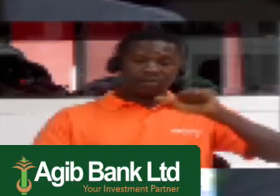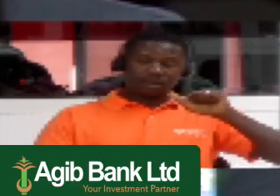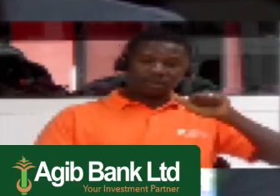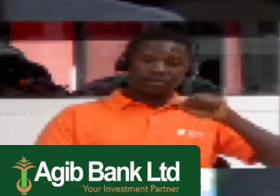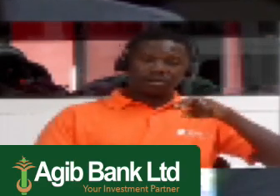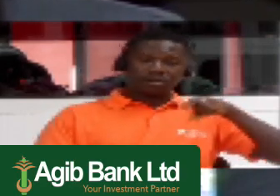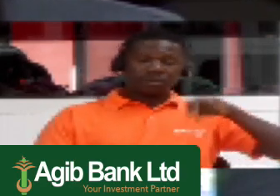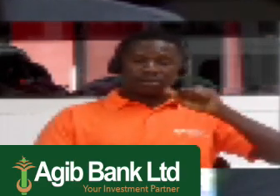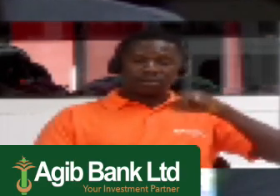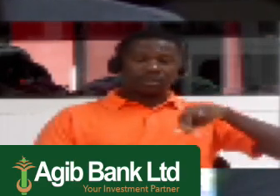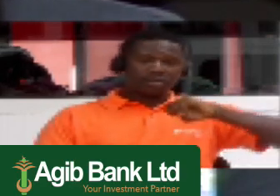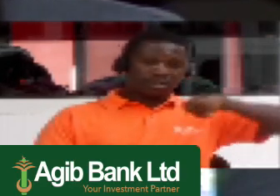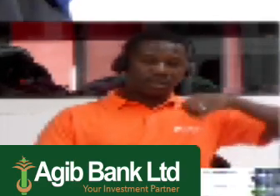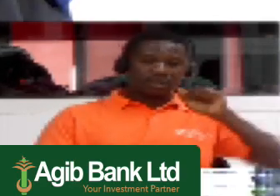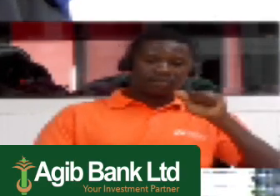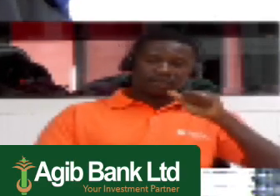in